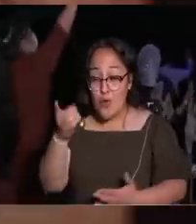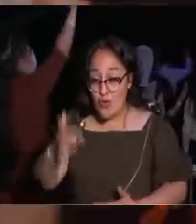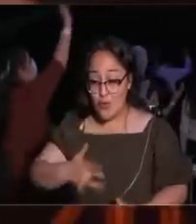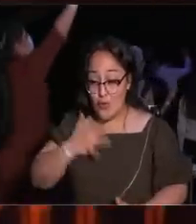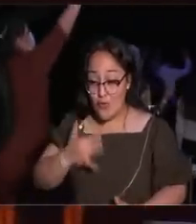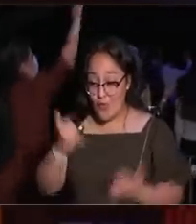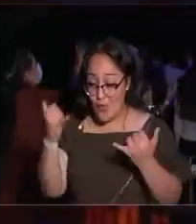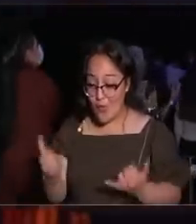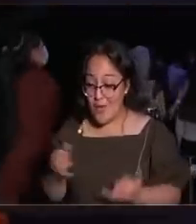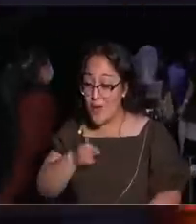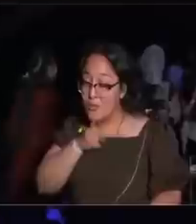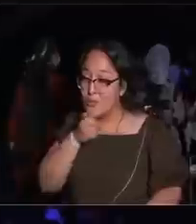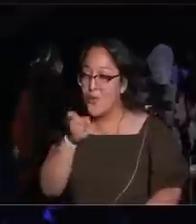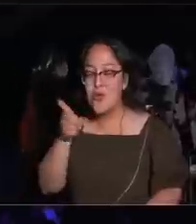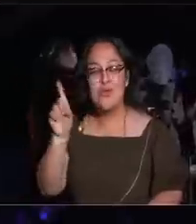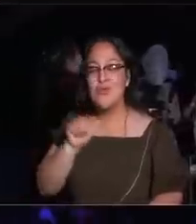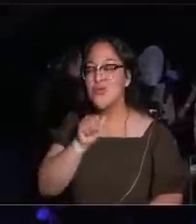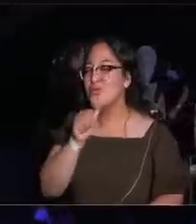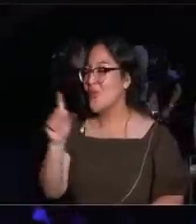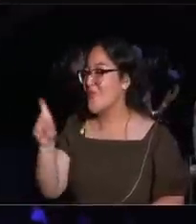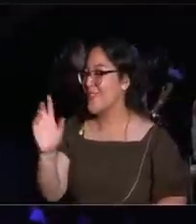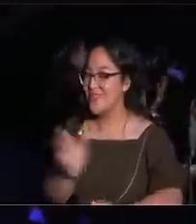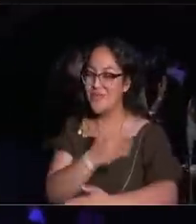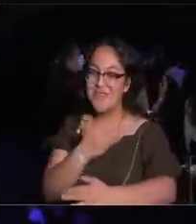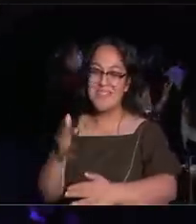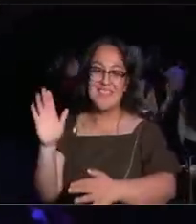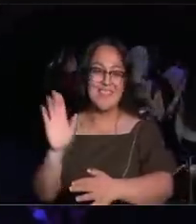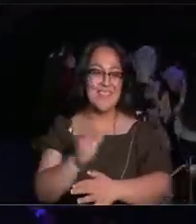verdadero, no necesitas a ninguna música.